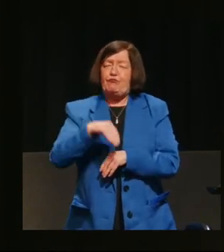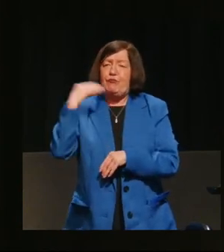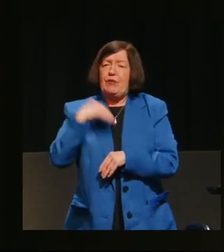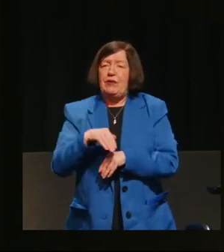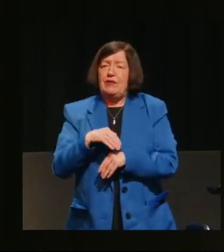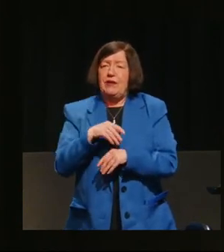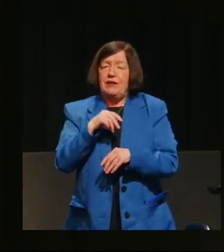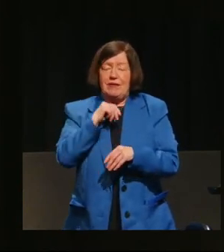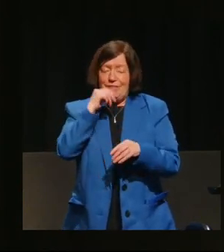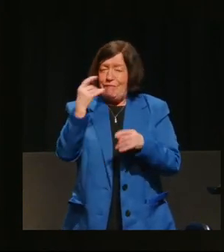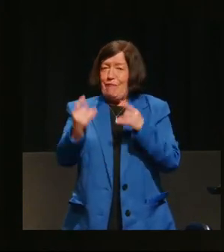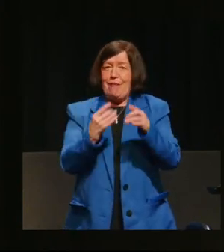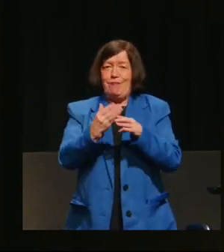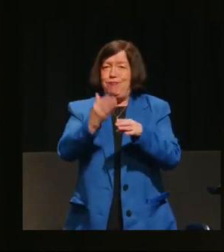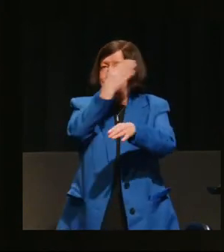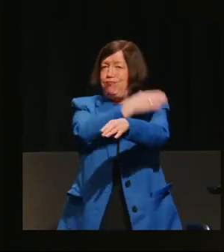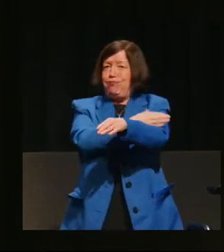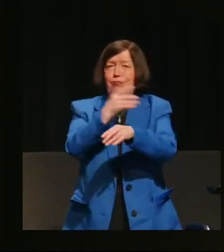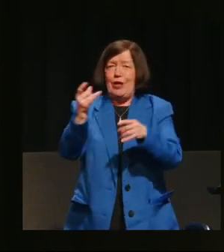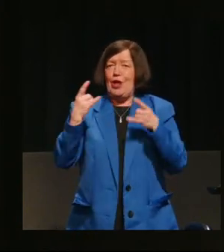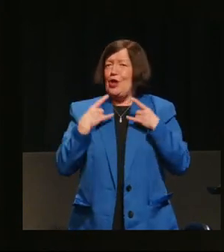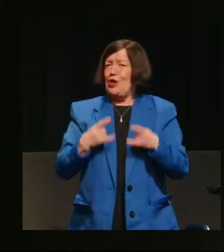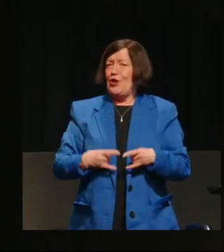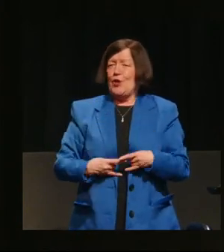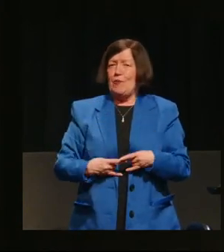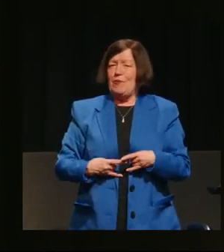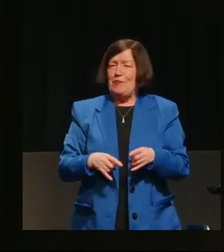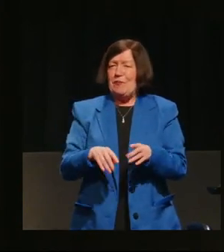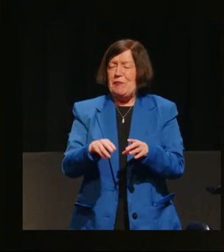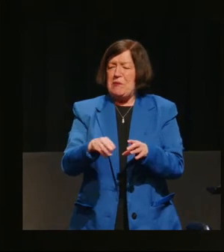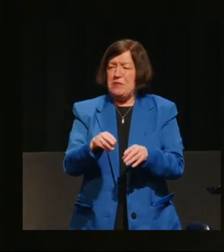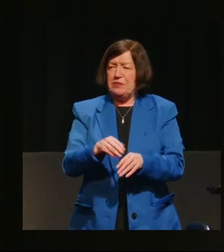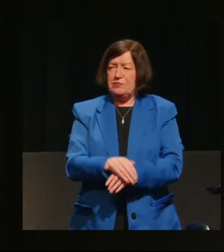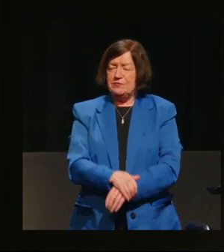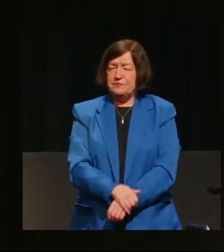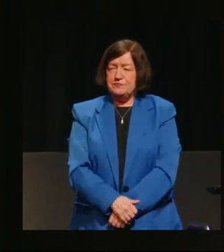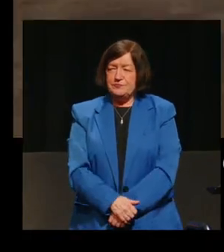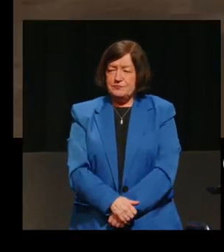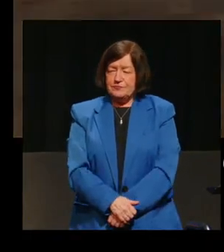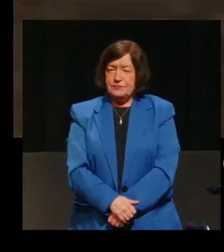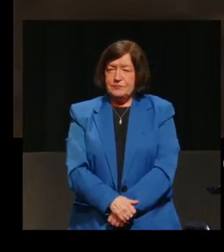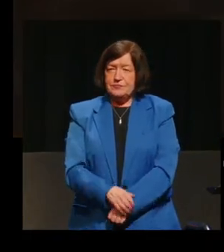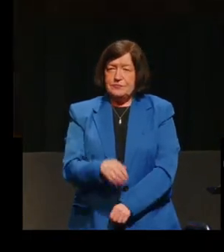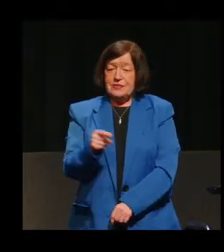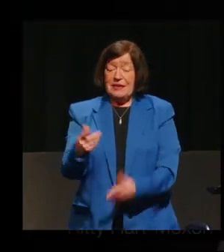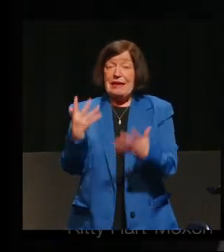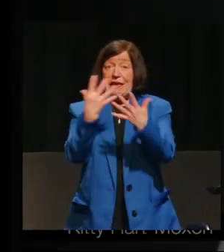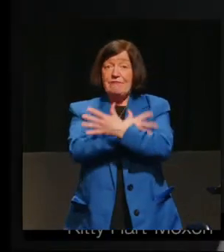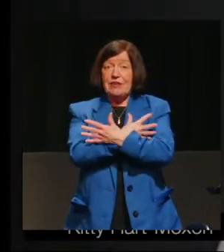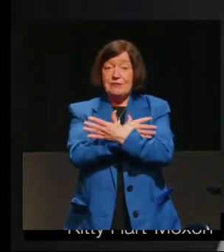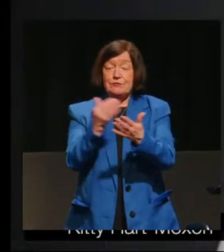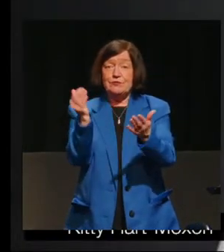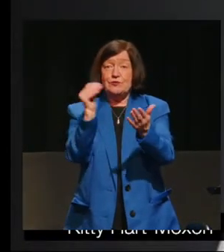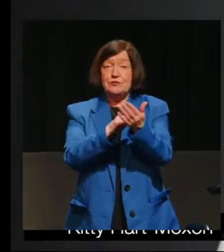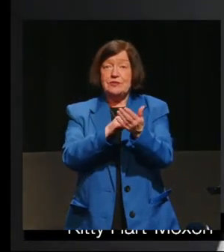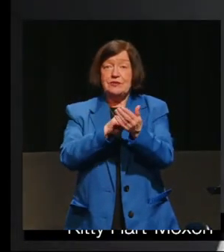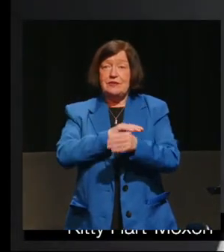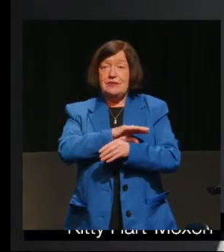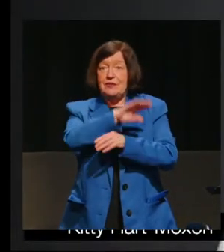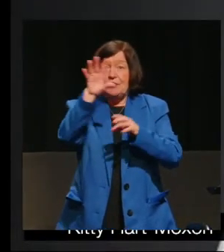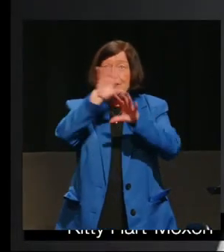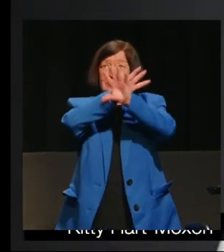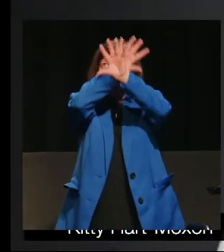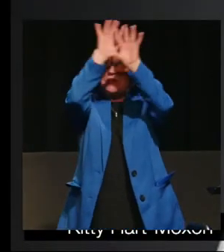was unprecedented in human history. As evening came, the whole sky was